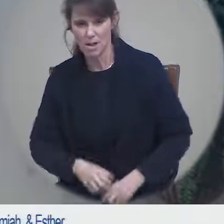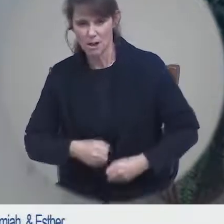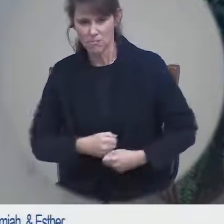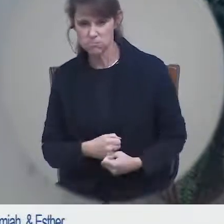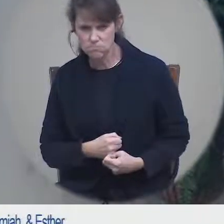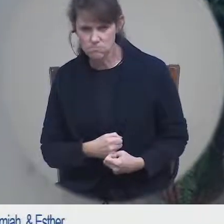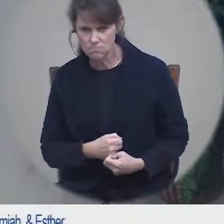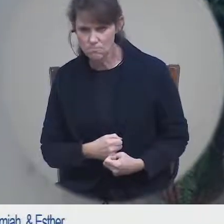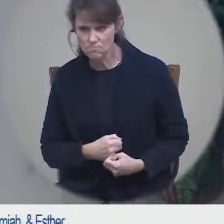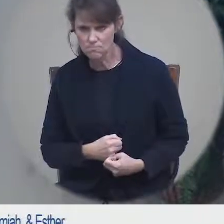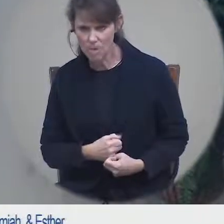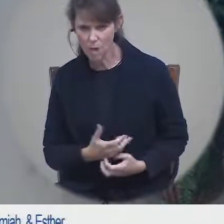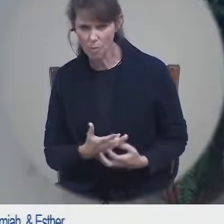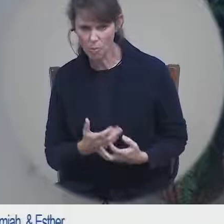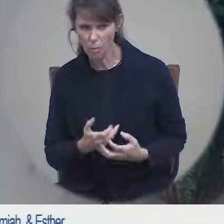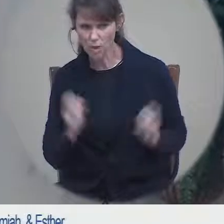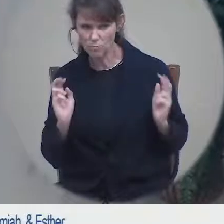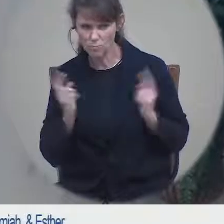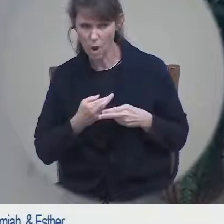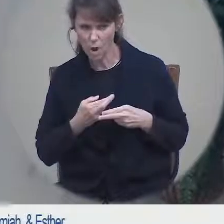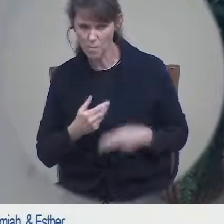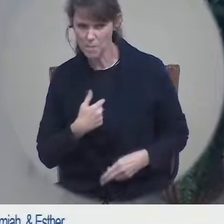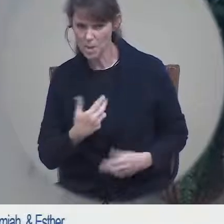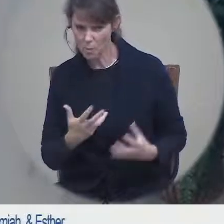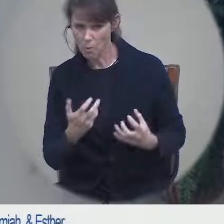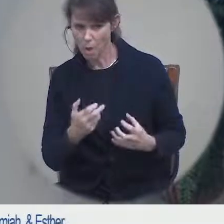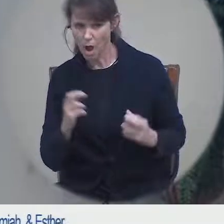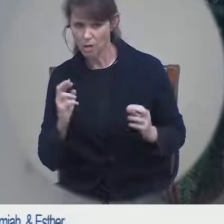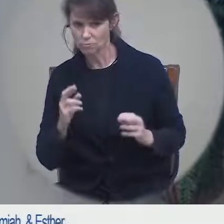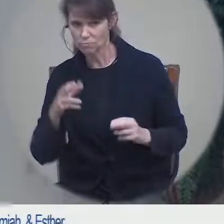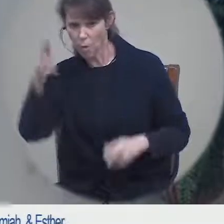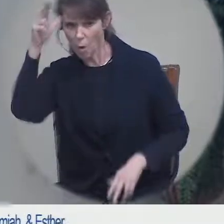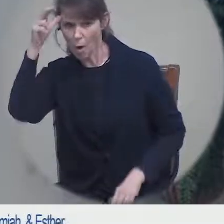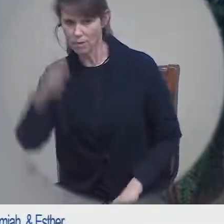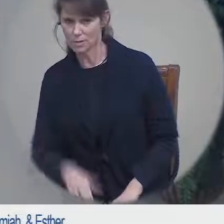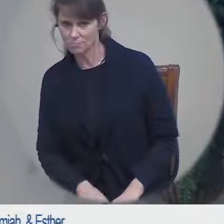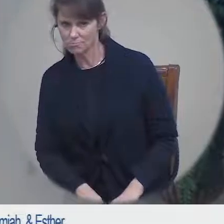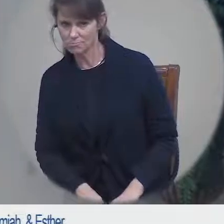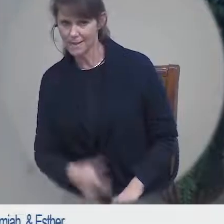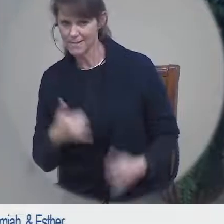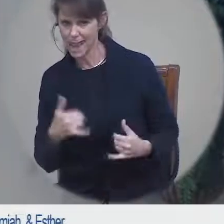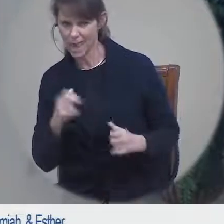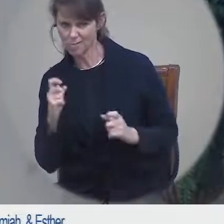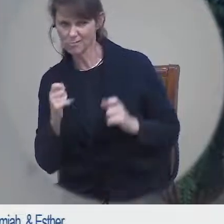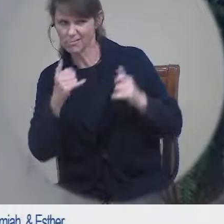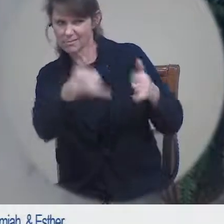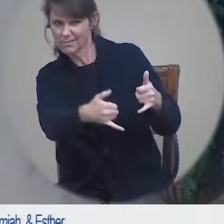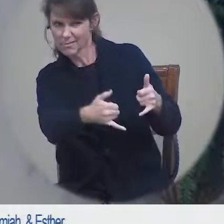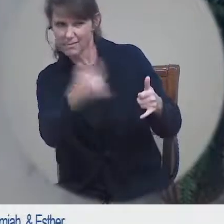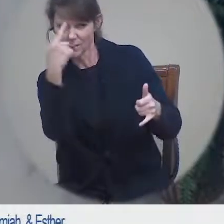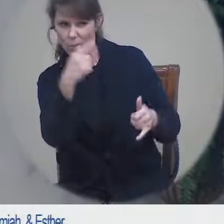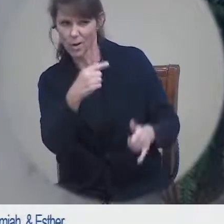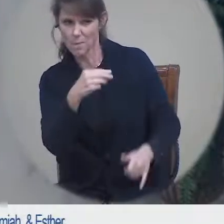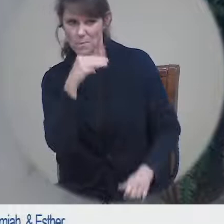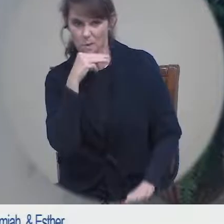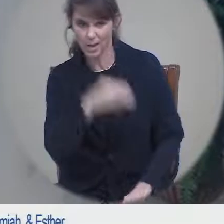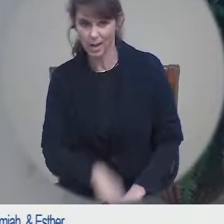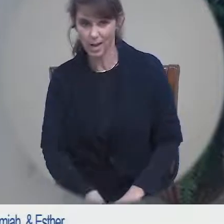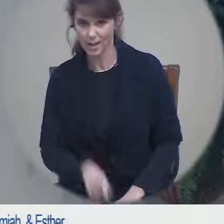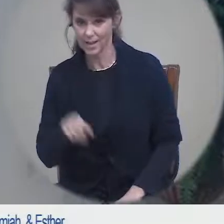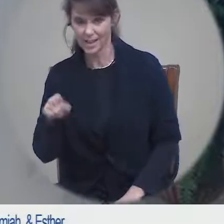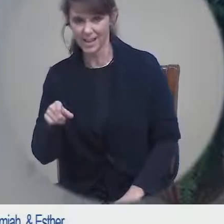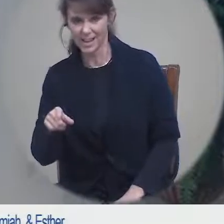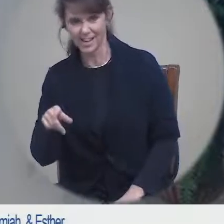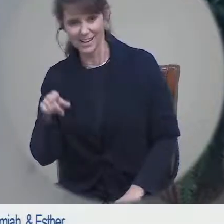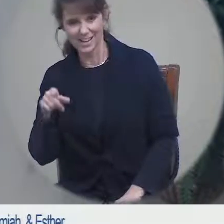set Mordecai on the horse and lead him through the city of Susa. Could you imagine a greater blow to the ego of this